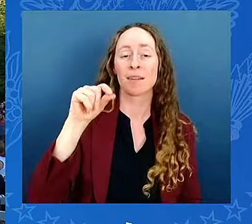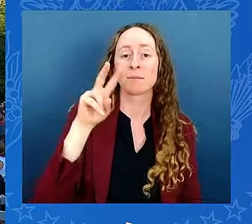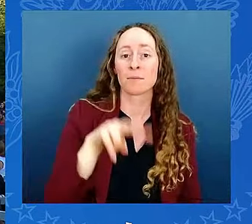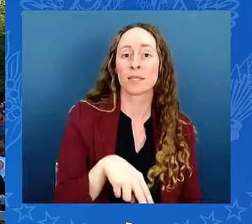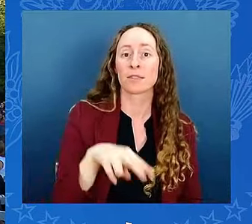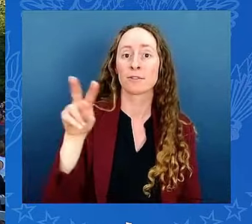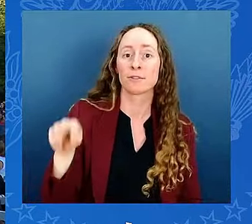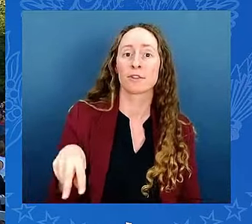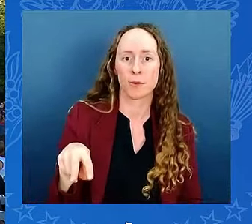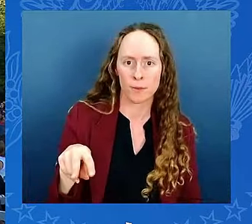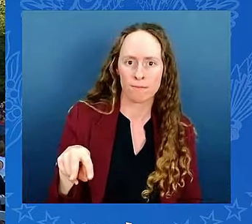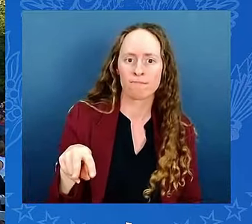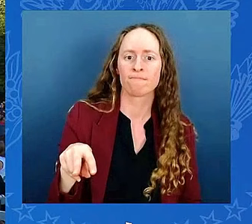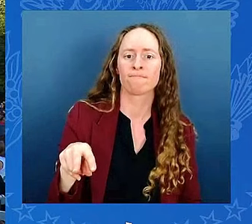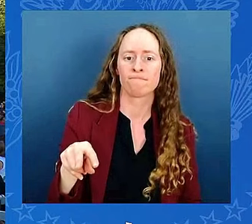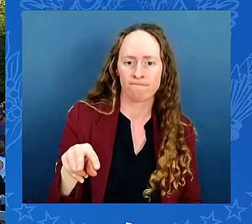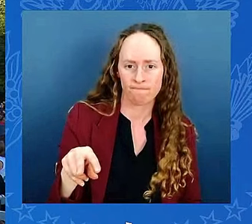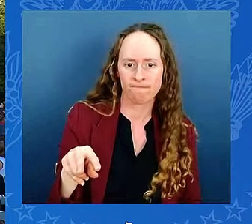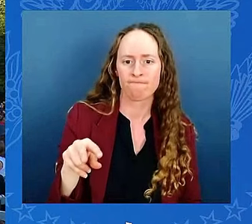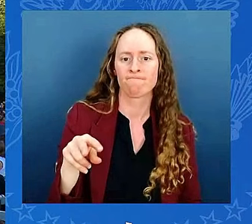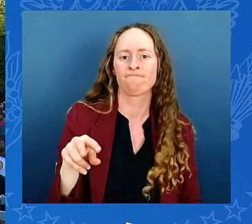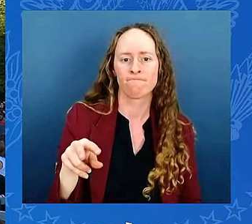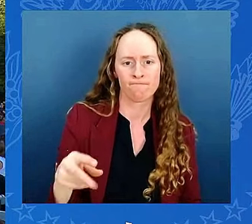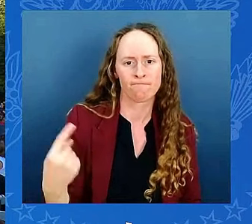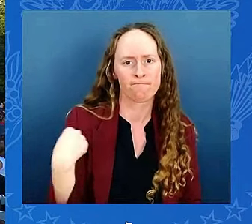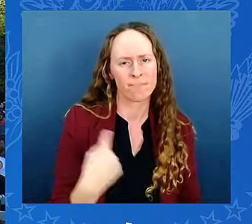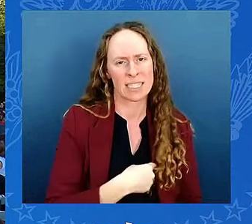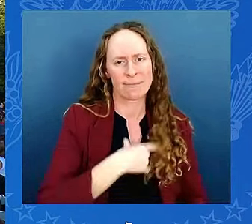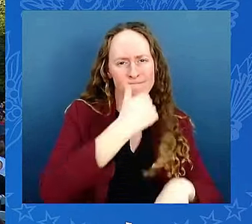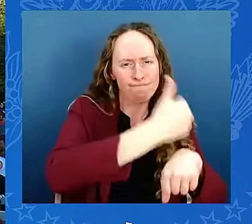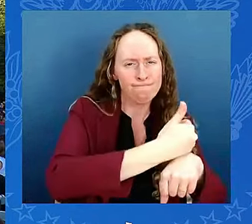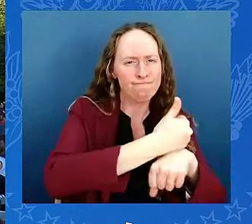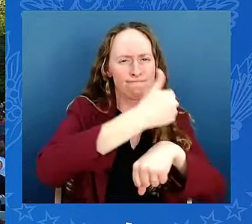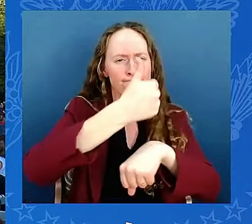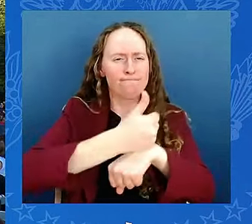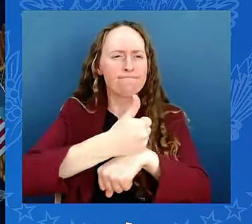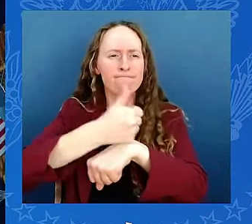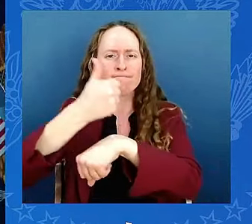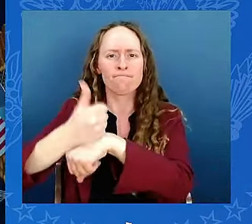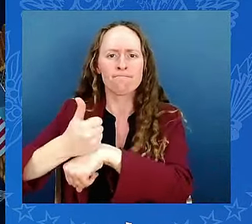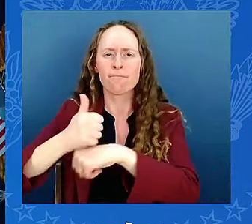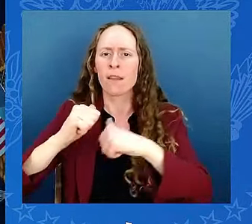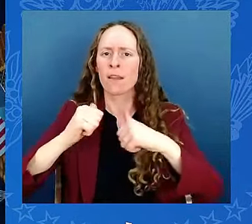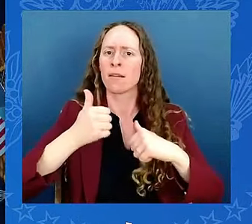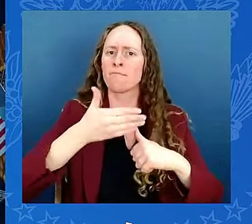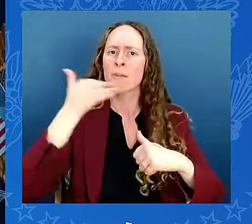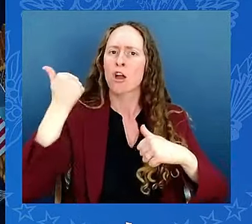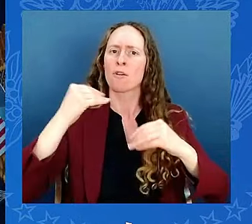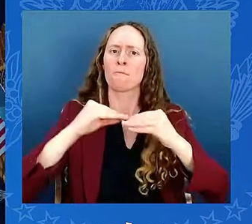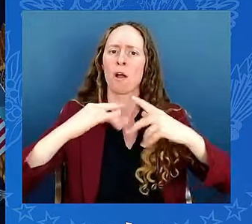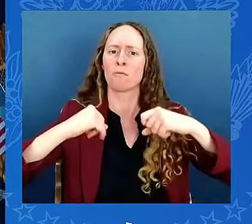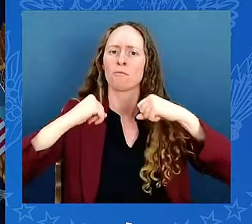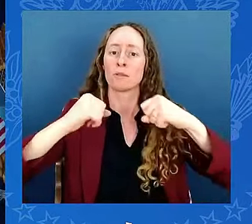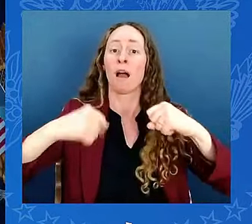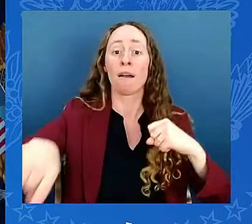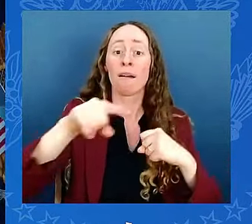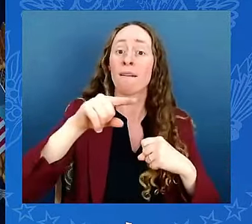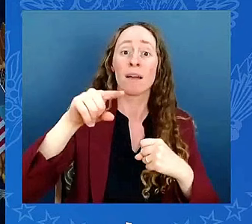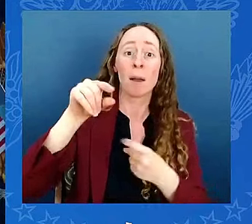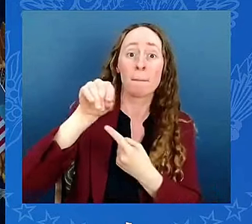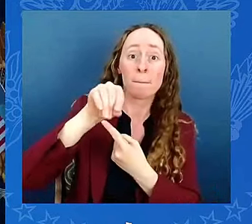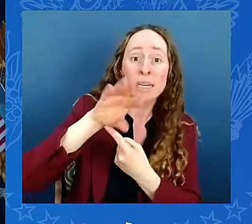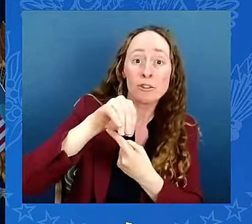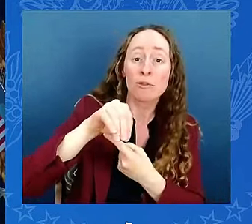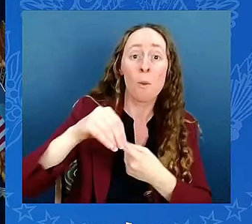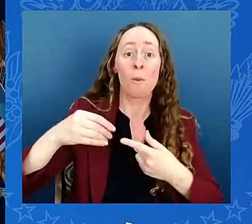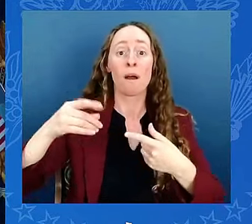whose intimate images are shared without their consent. It's now a crime. Today, in response to my call to action,